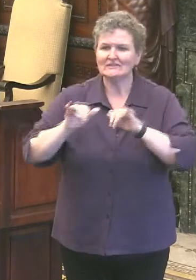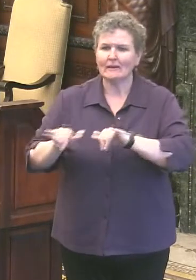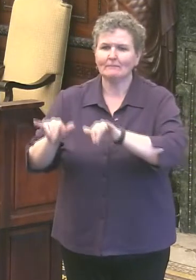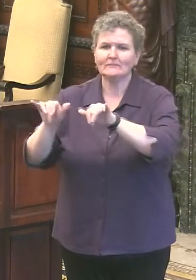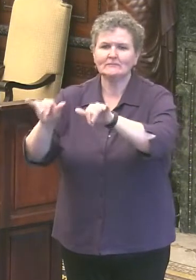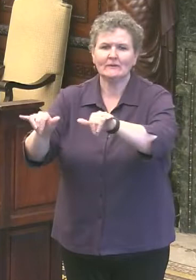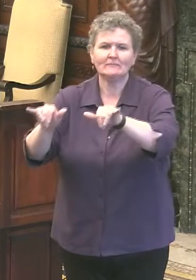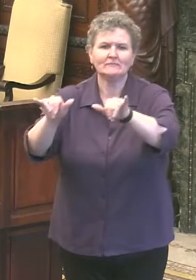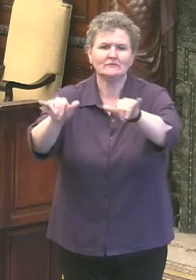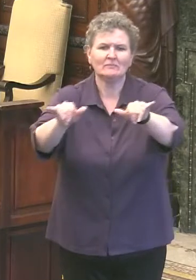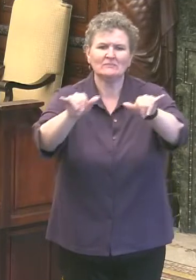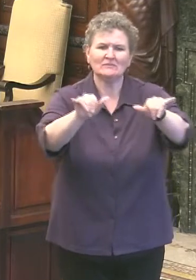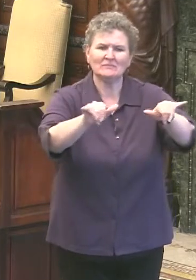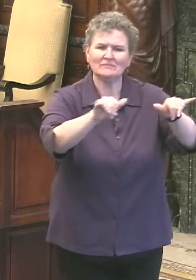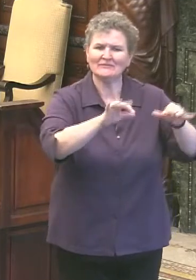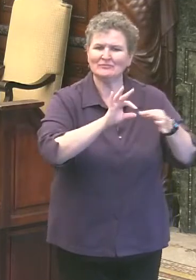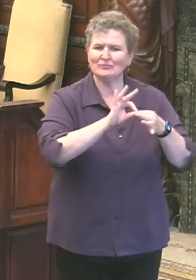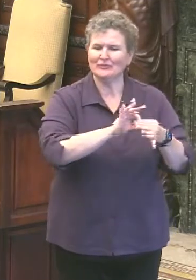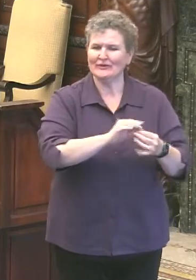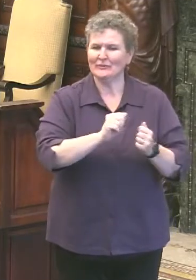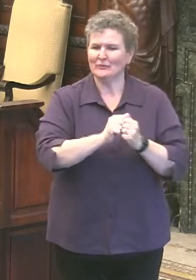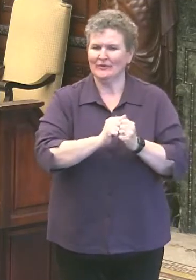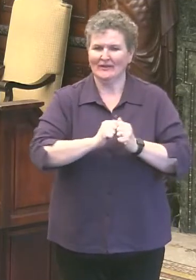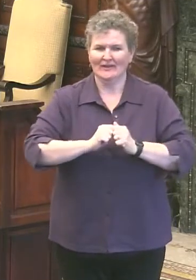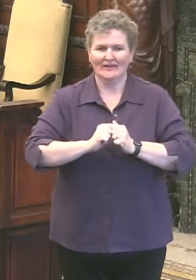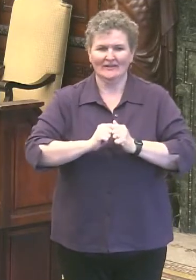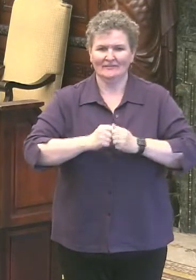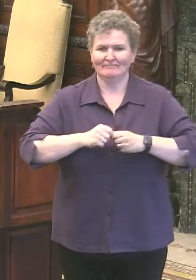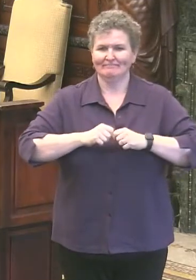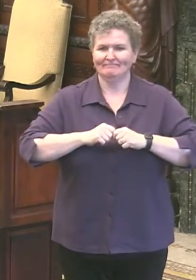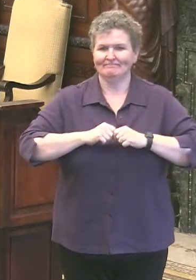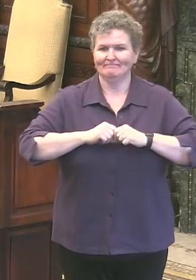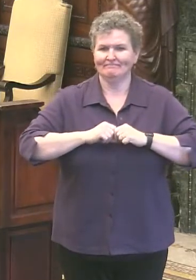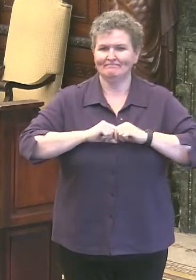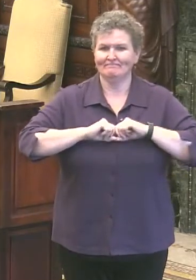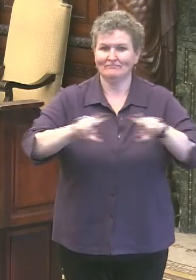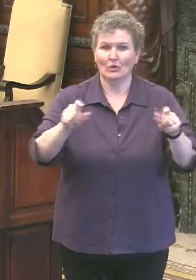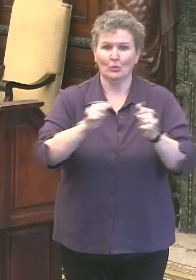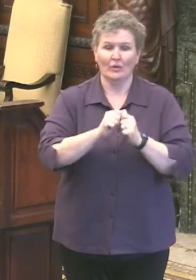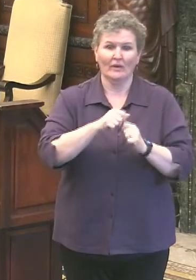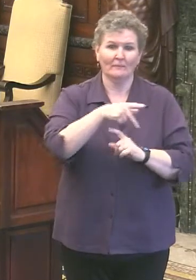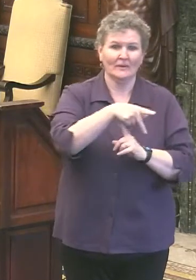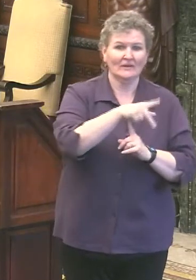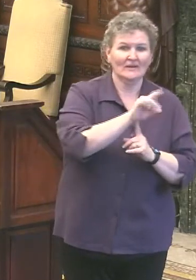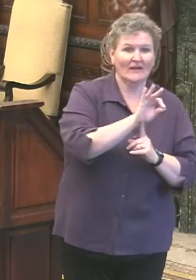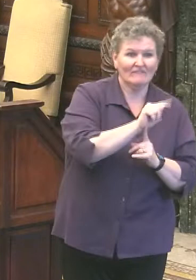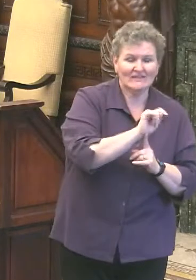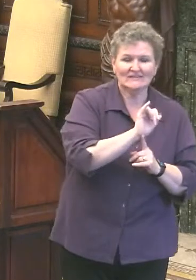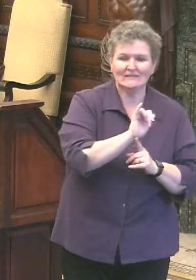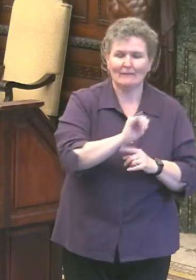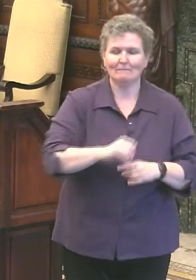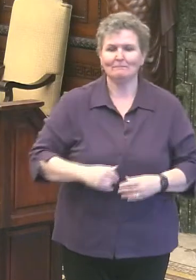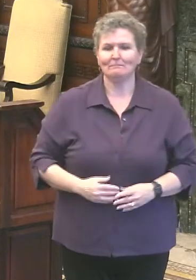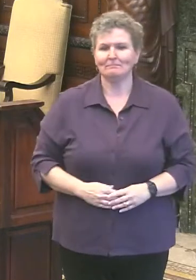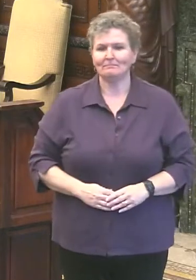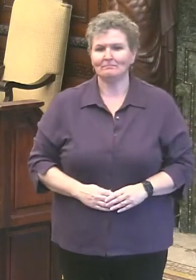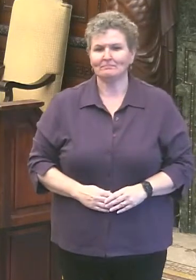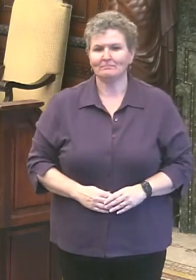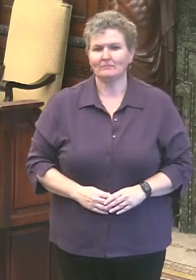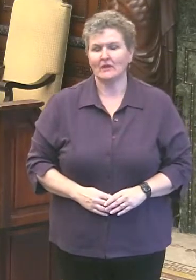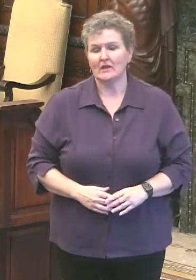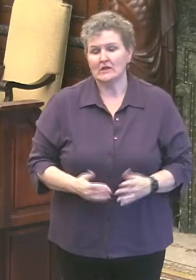from a survey that was sent out from the PFT. And where the vast majority of those individuals want